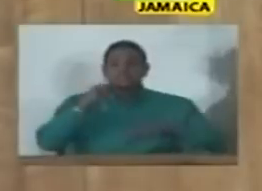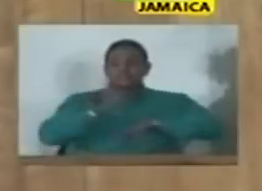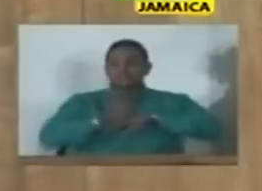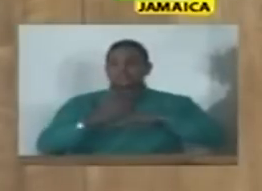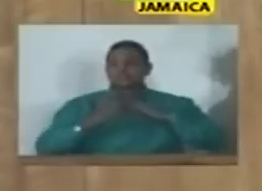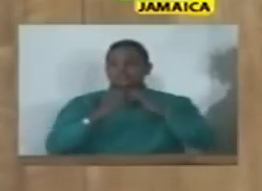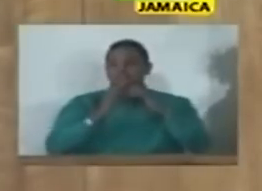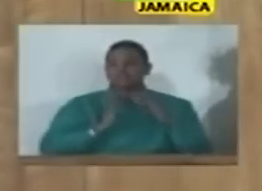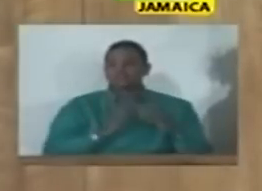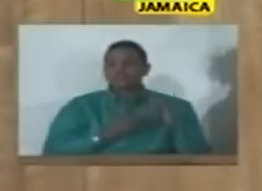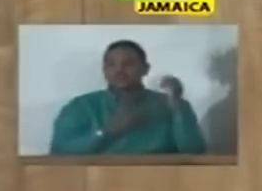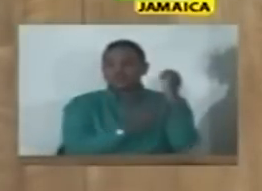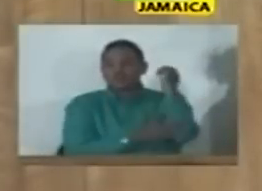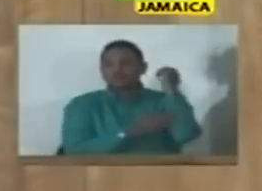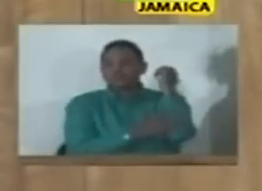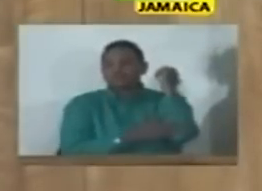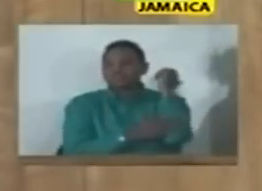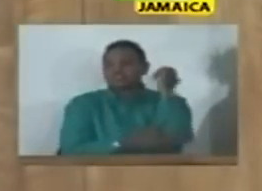country?